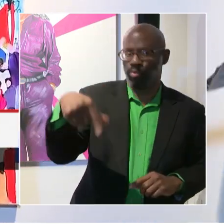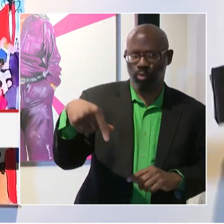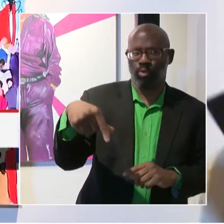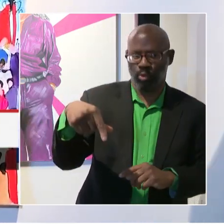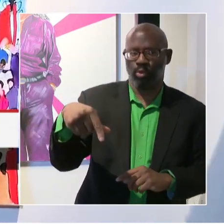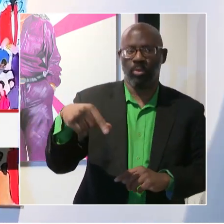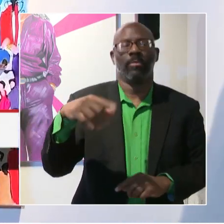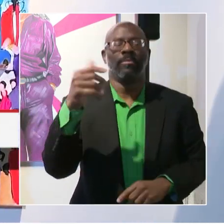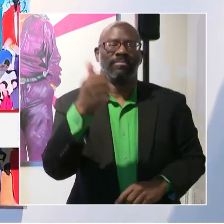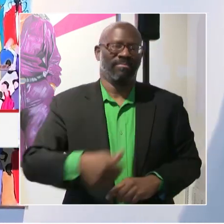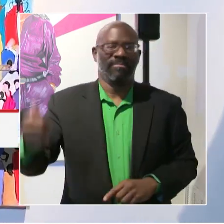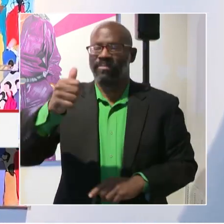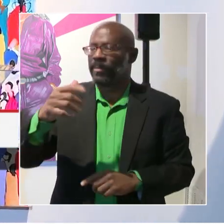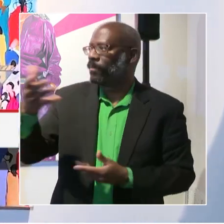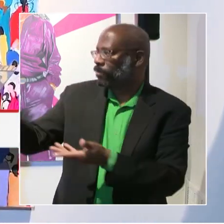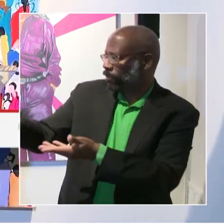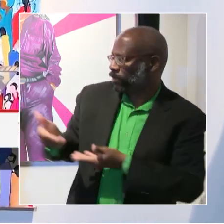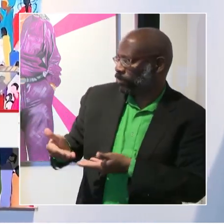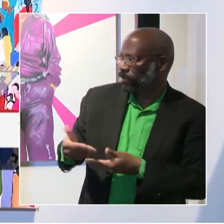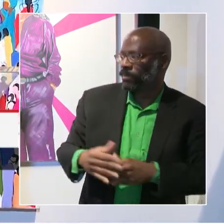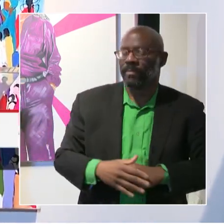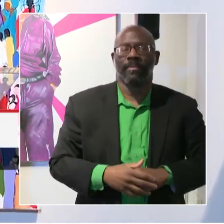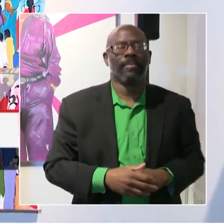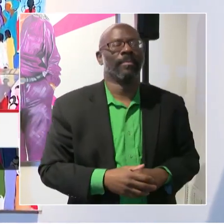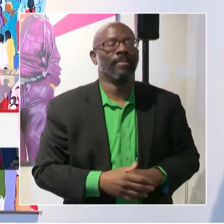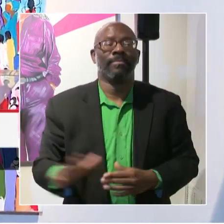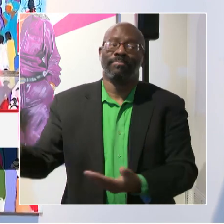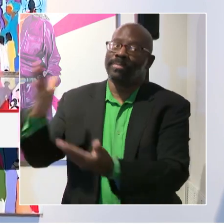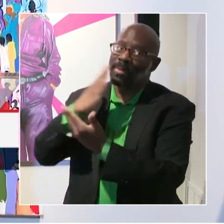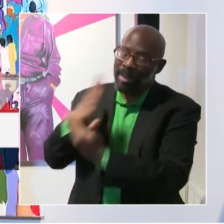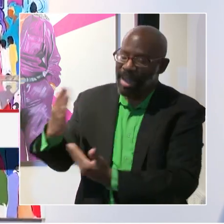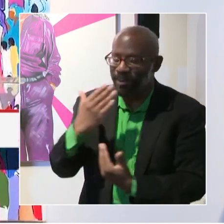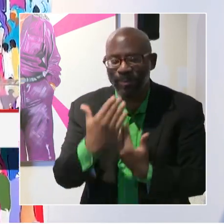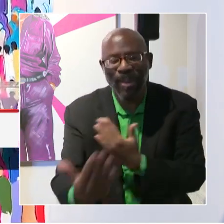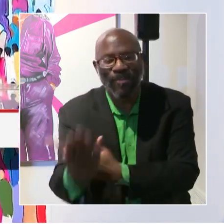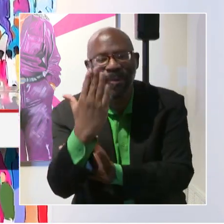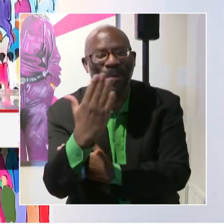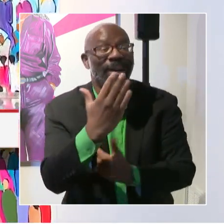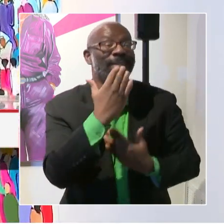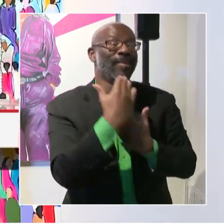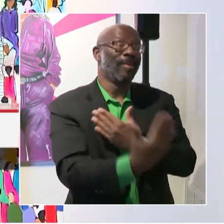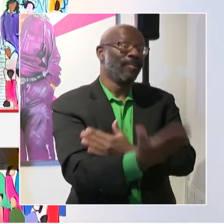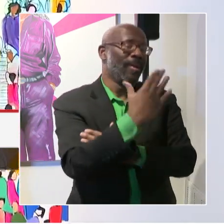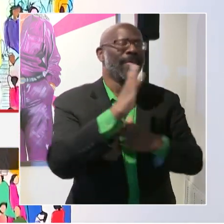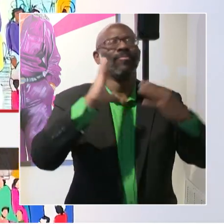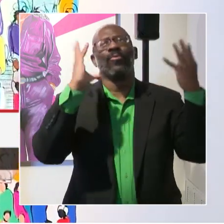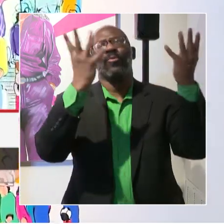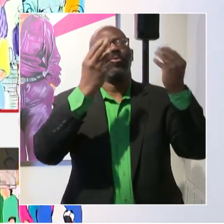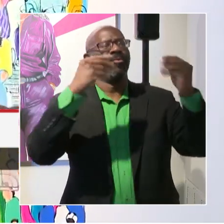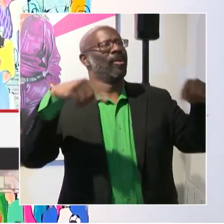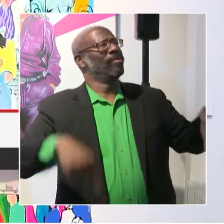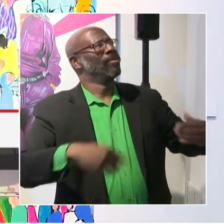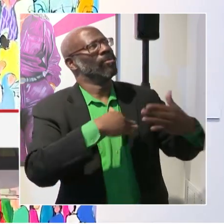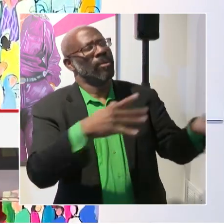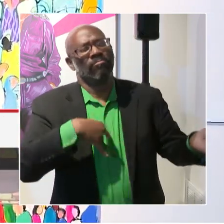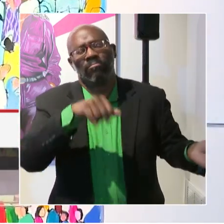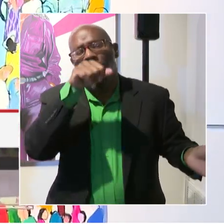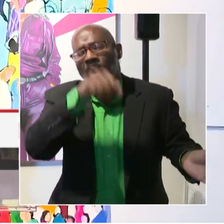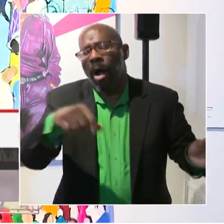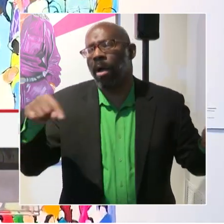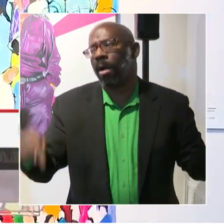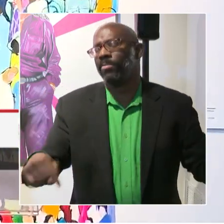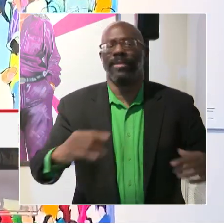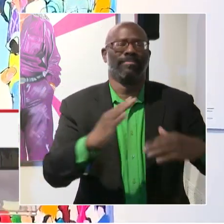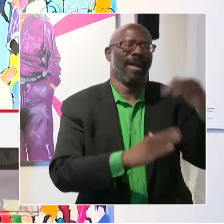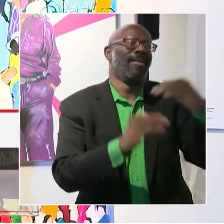Good morning, everyone. And I just have to say, this space is amazing. It's beautiful, and we love it. Okay? Yes. I am